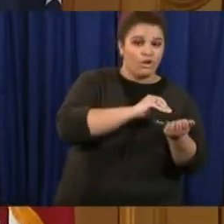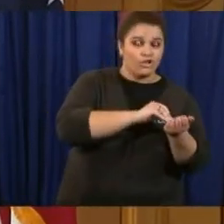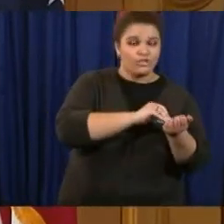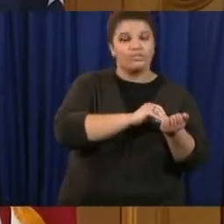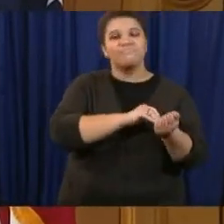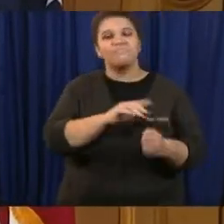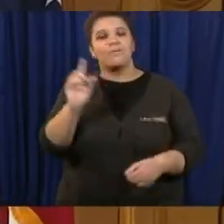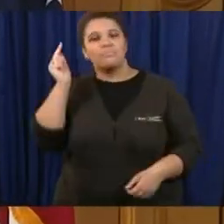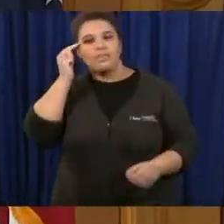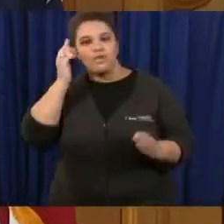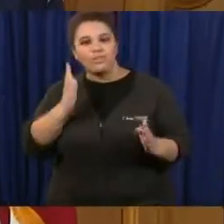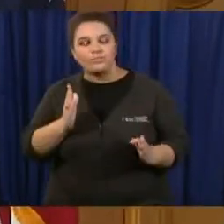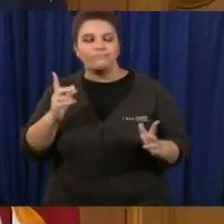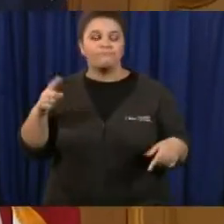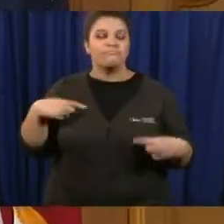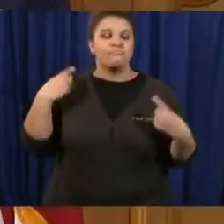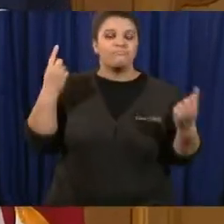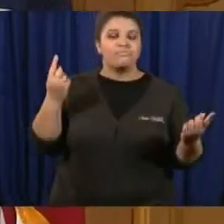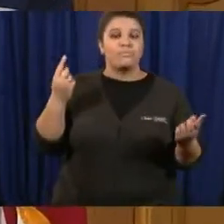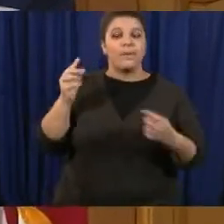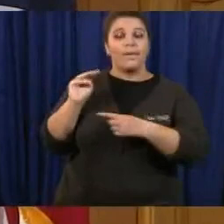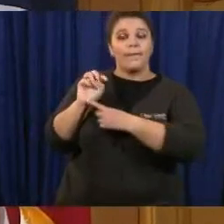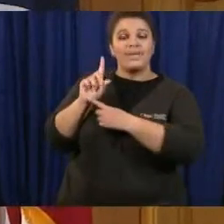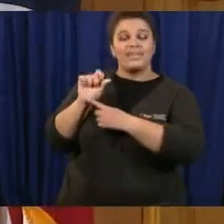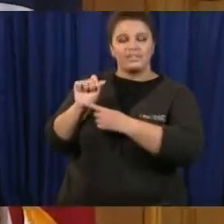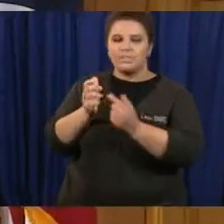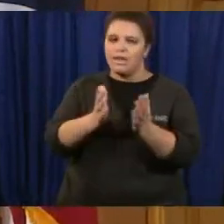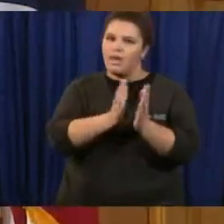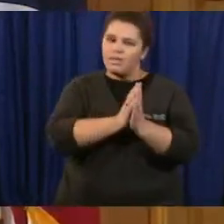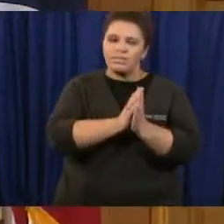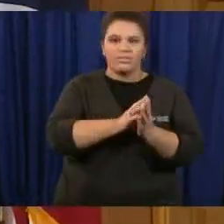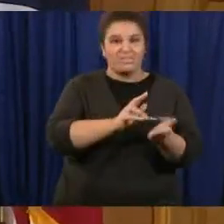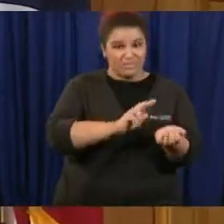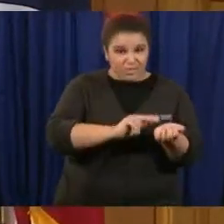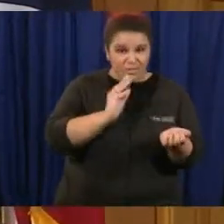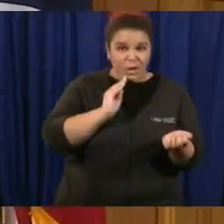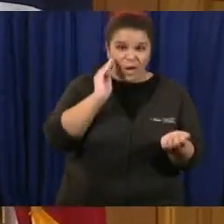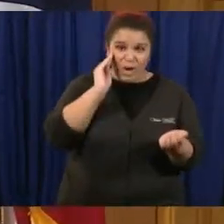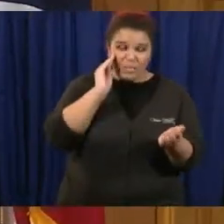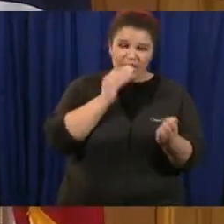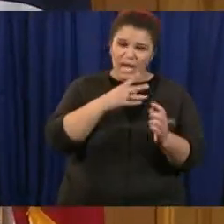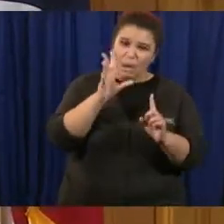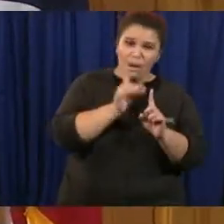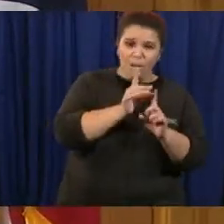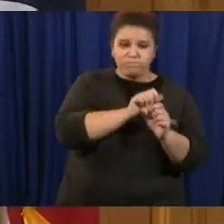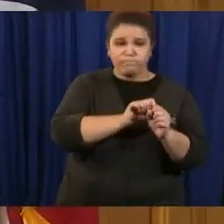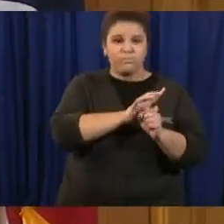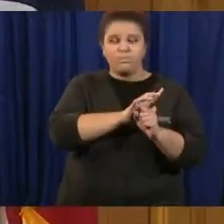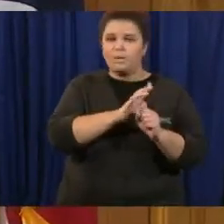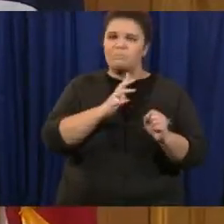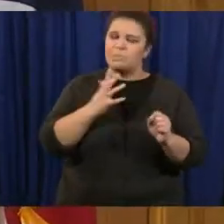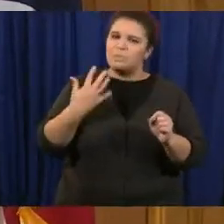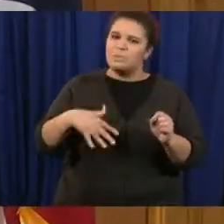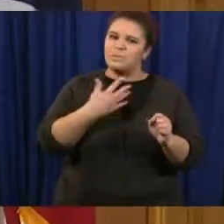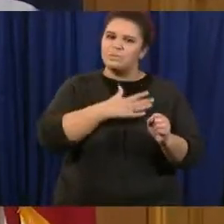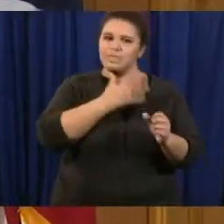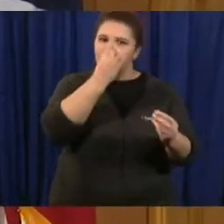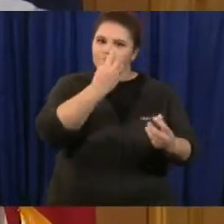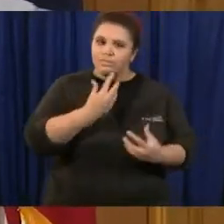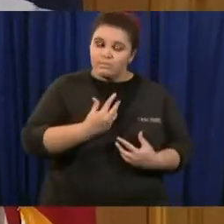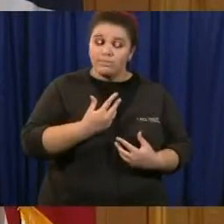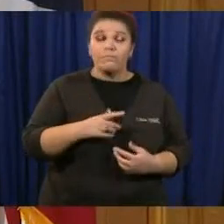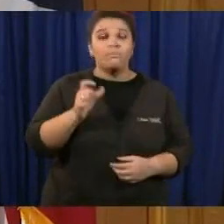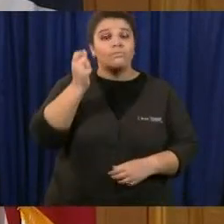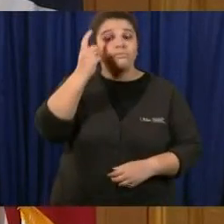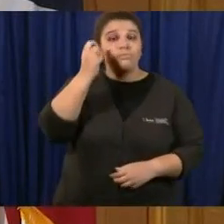for some time now to get the names of those nursing homes, and we were told that the state used an Ohio revised code that prevented that.